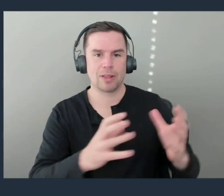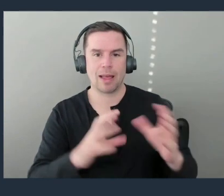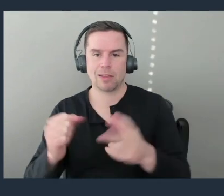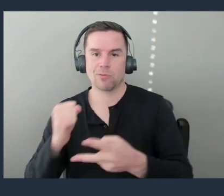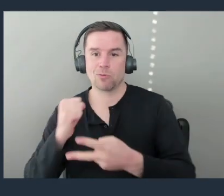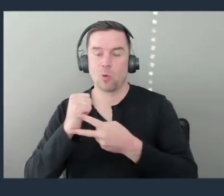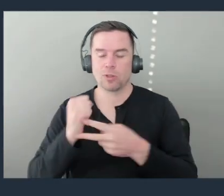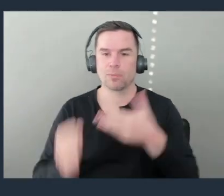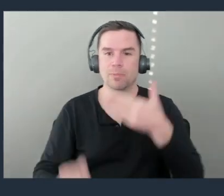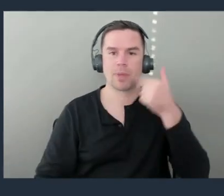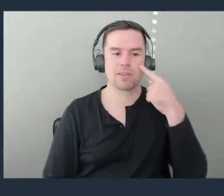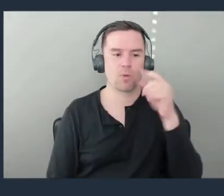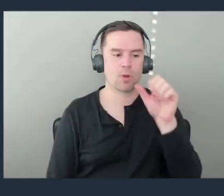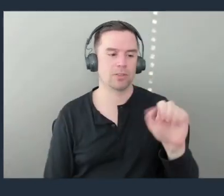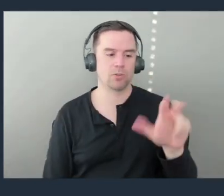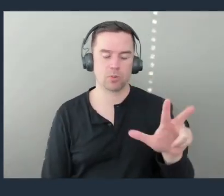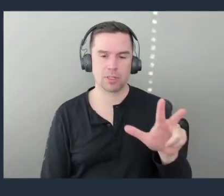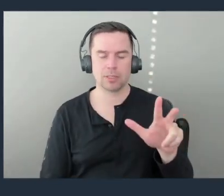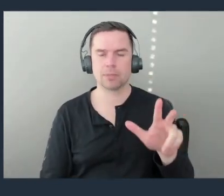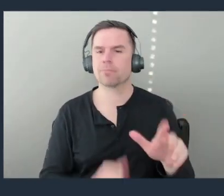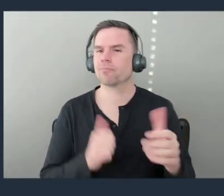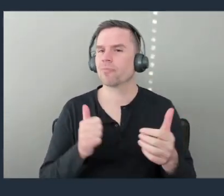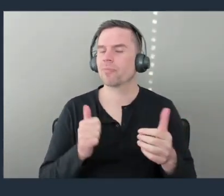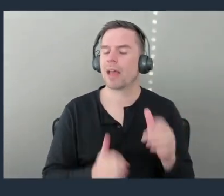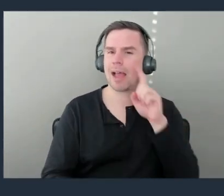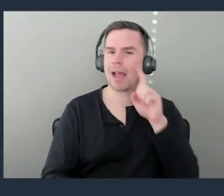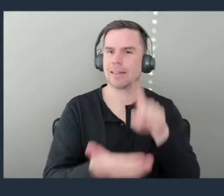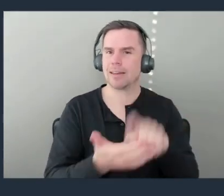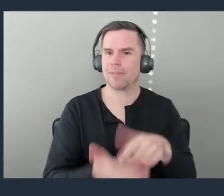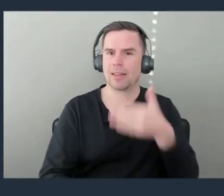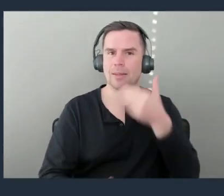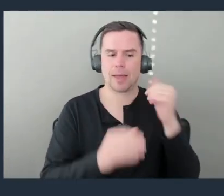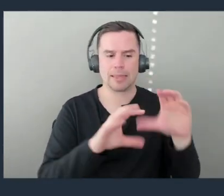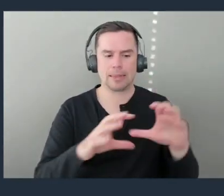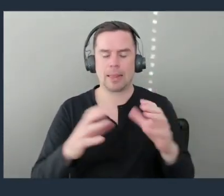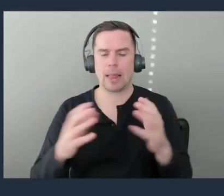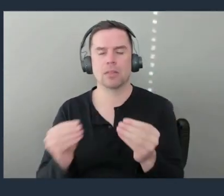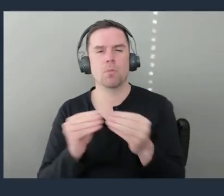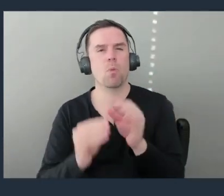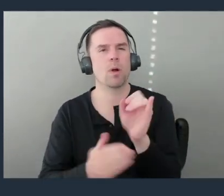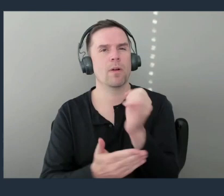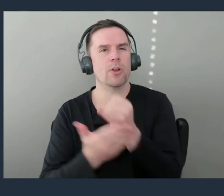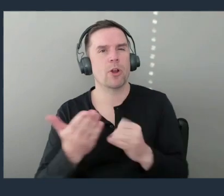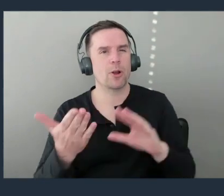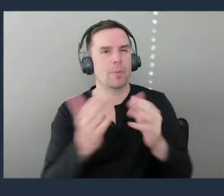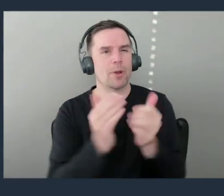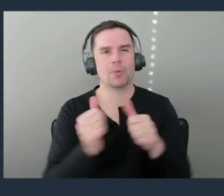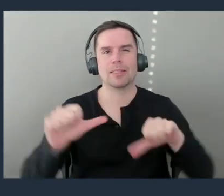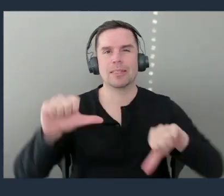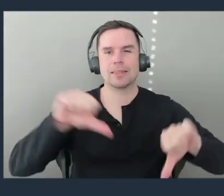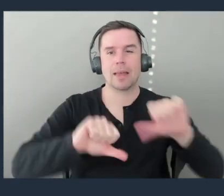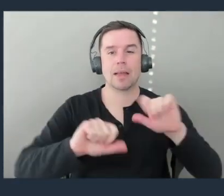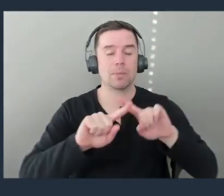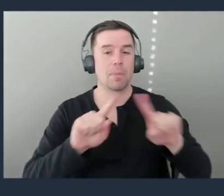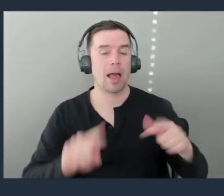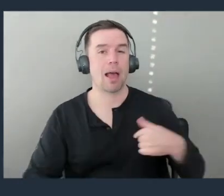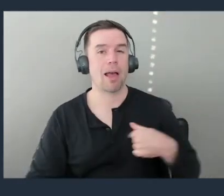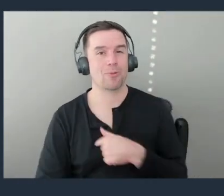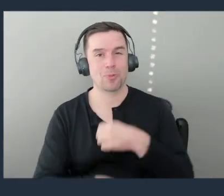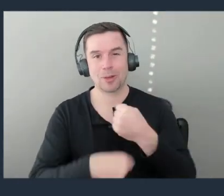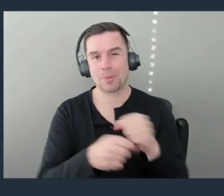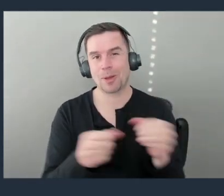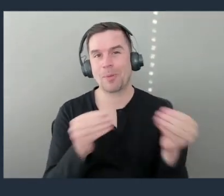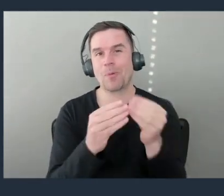optimal storage class is often more an art than science, but Storage Lens can make this task much easier. The